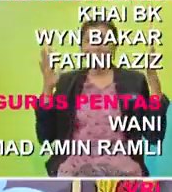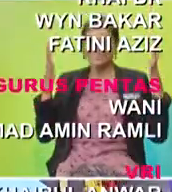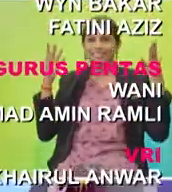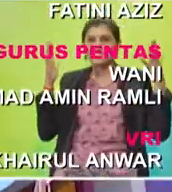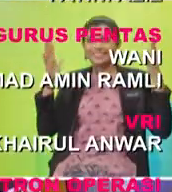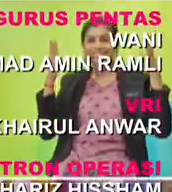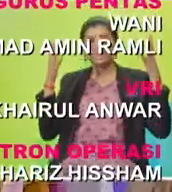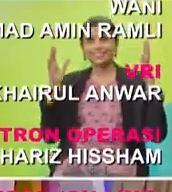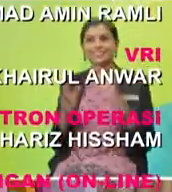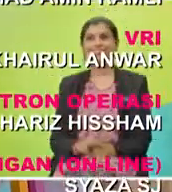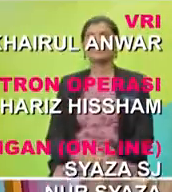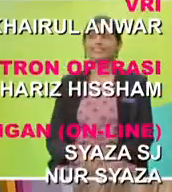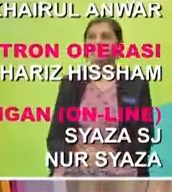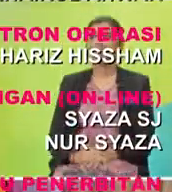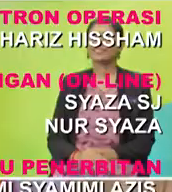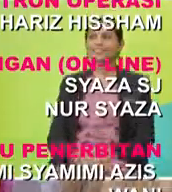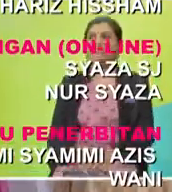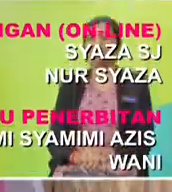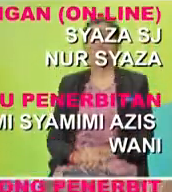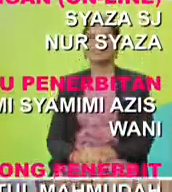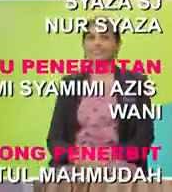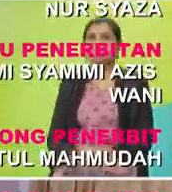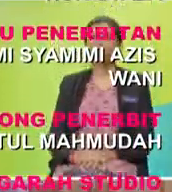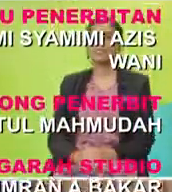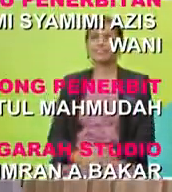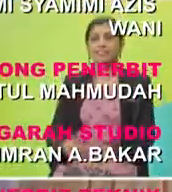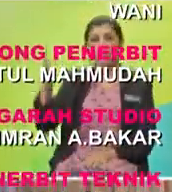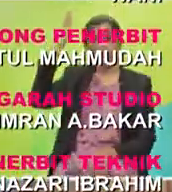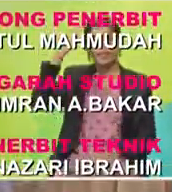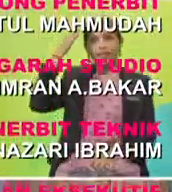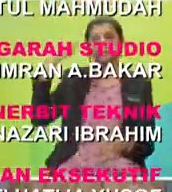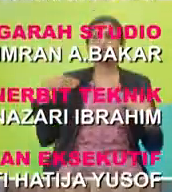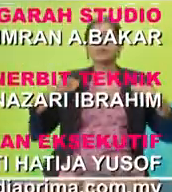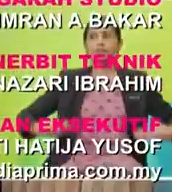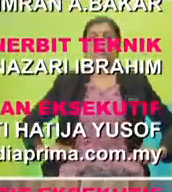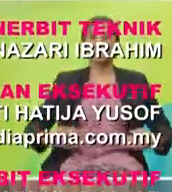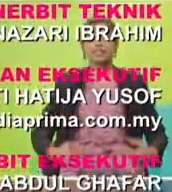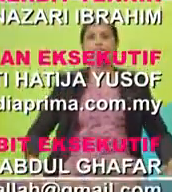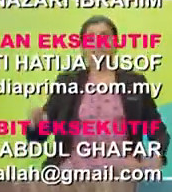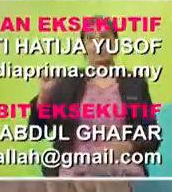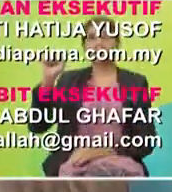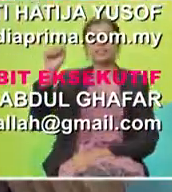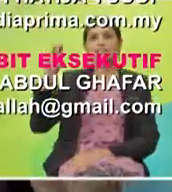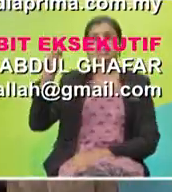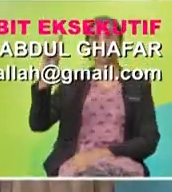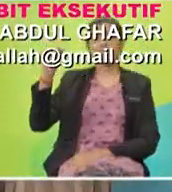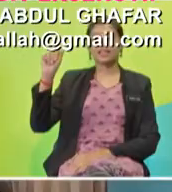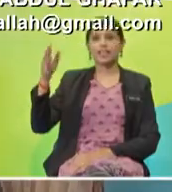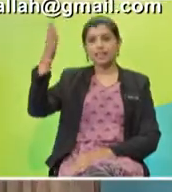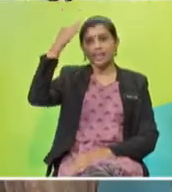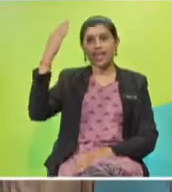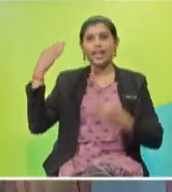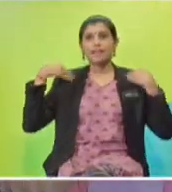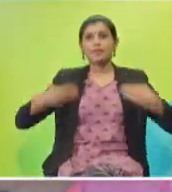Hat. Let's sing it one more time, teacher. Okay. Hat and a blouse, skirt and sandals.